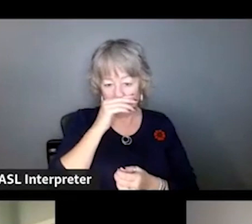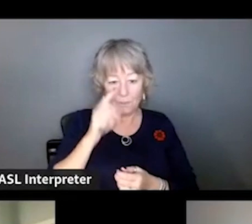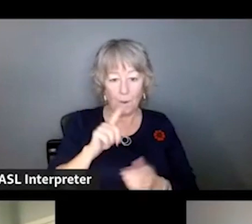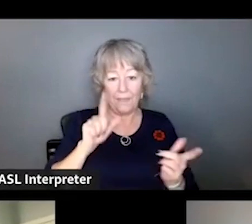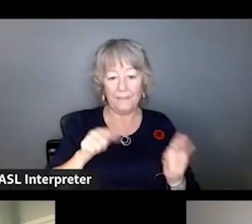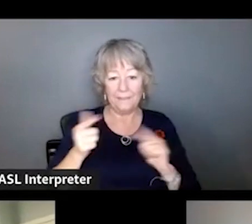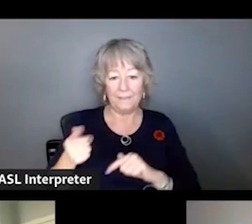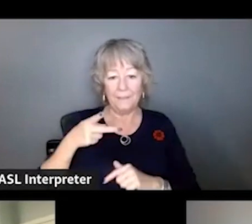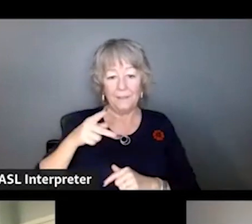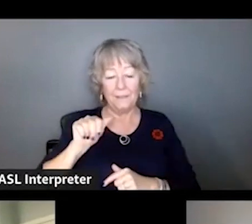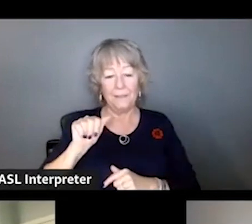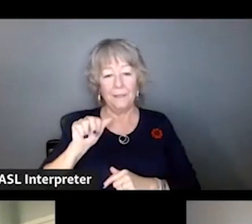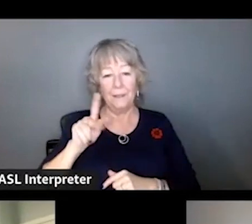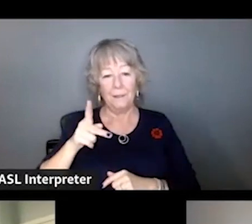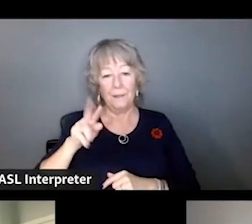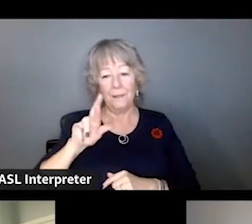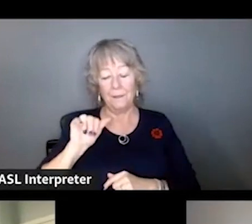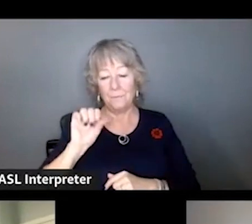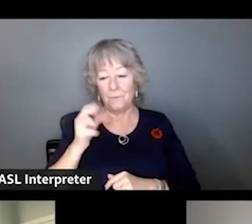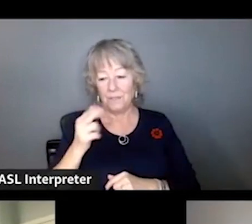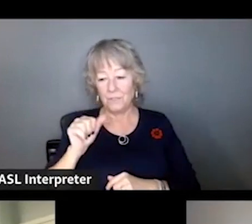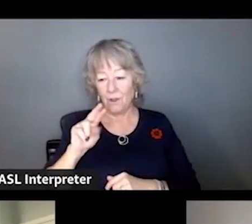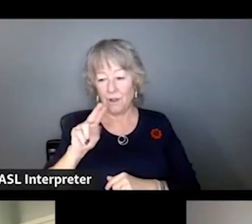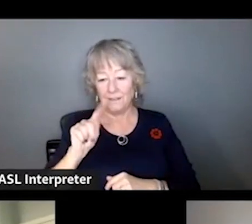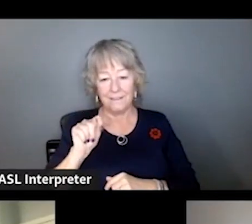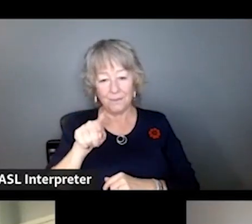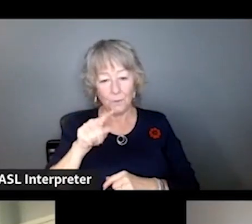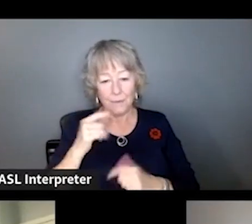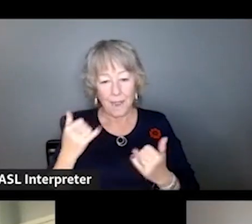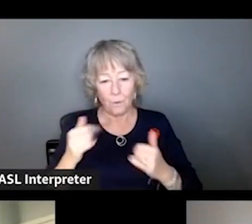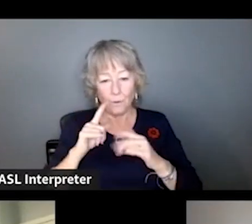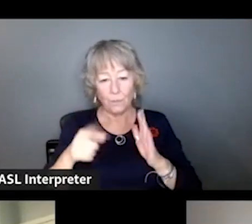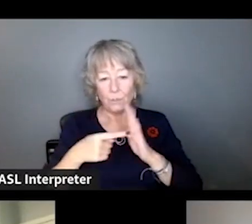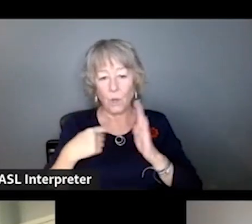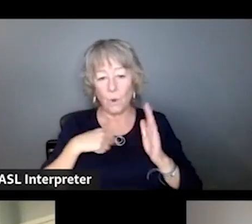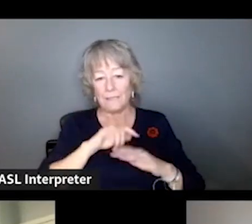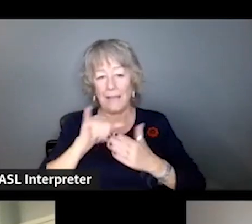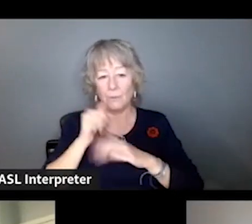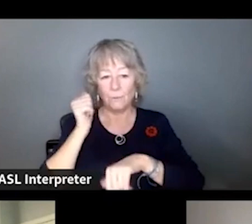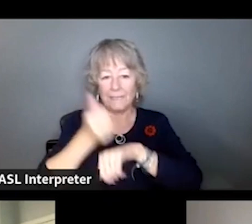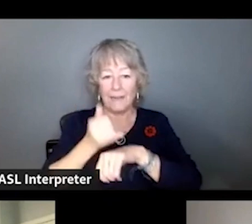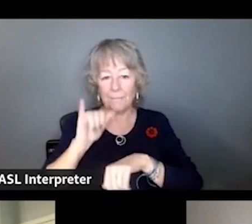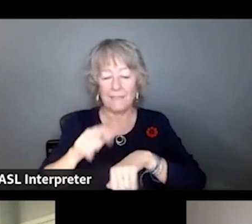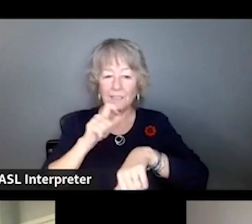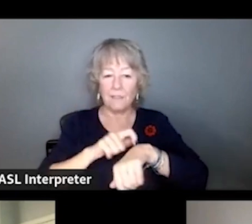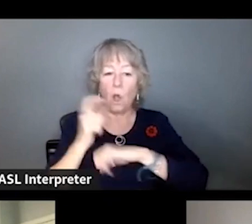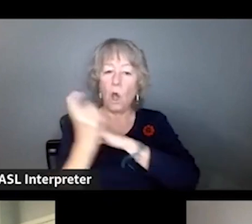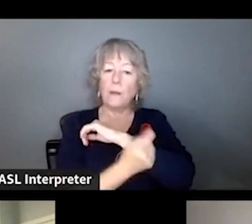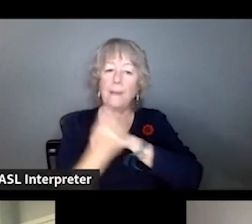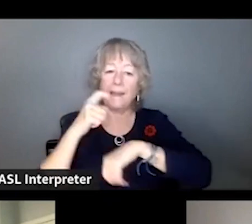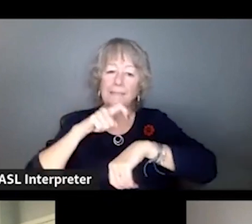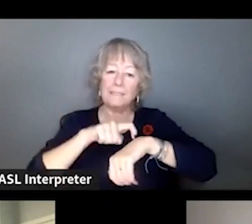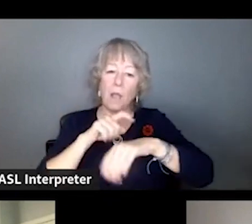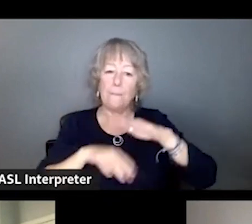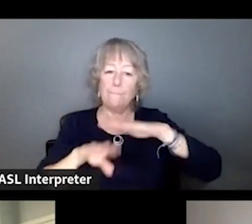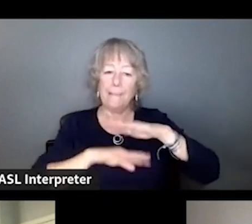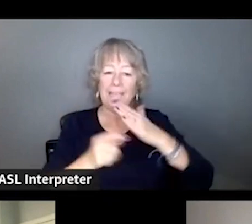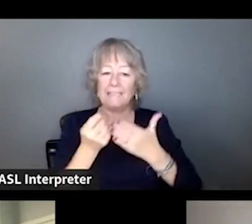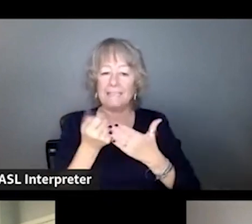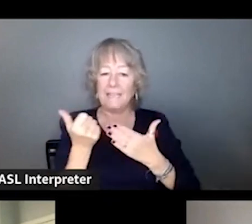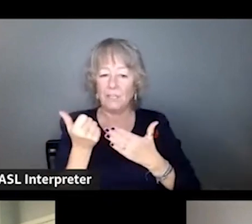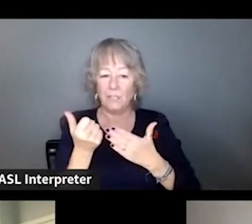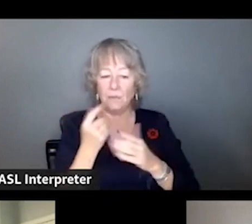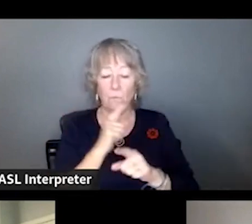up next to actually show us how to set up this automatic time-based deletion, right? Because,